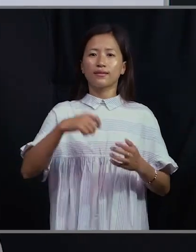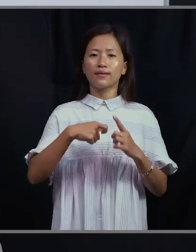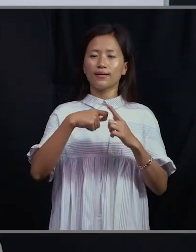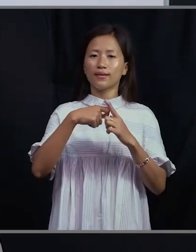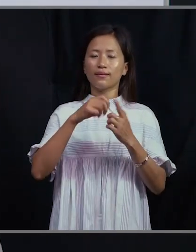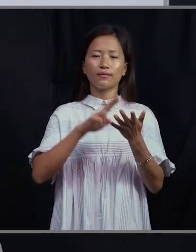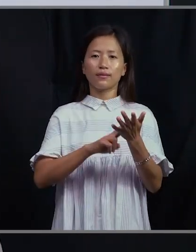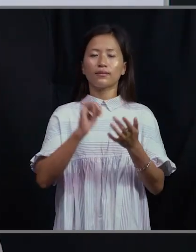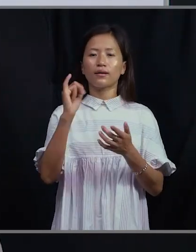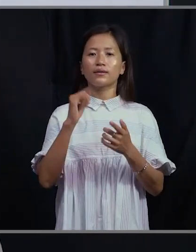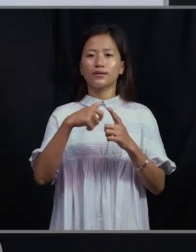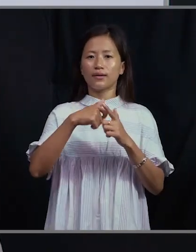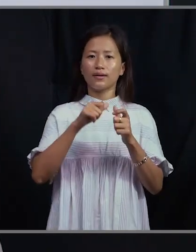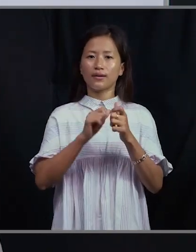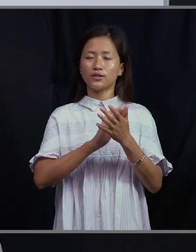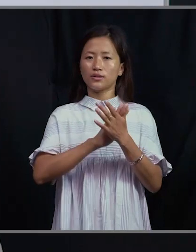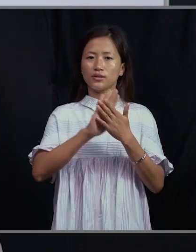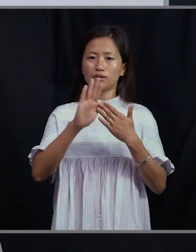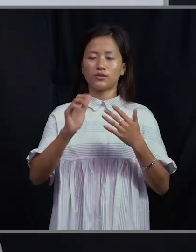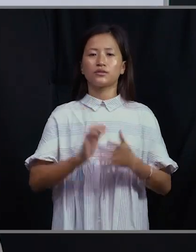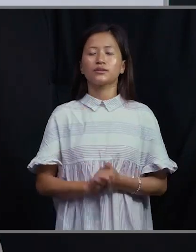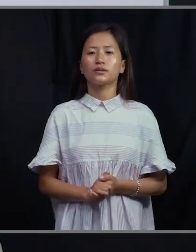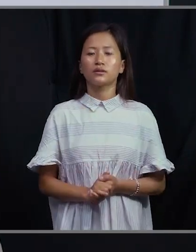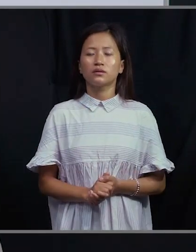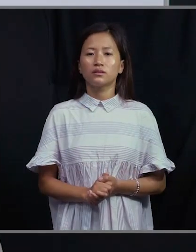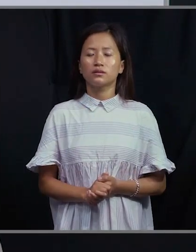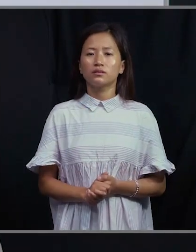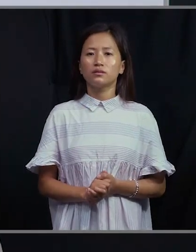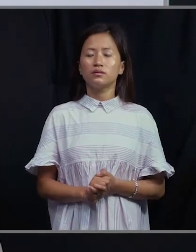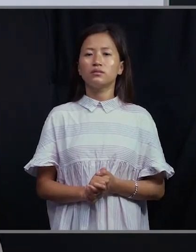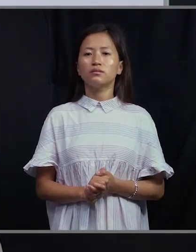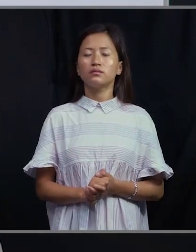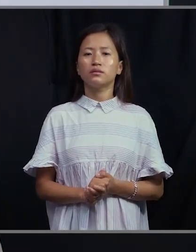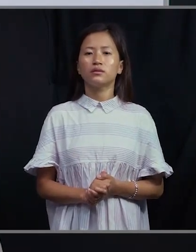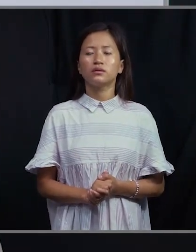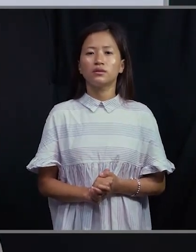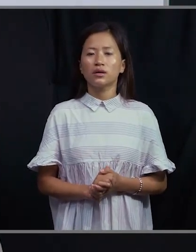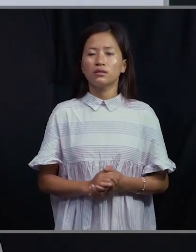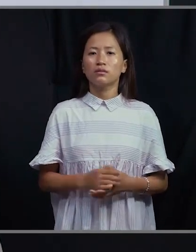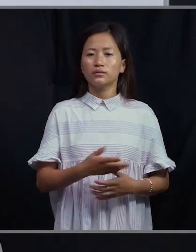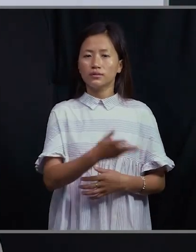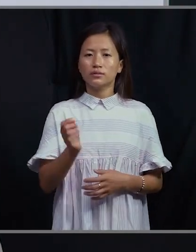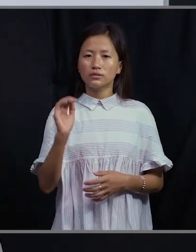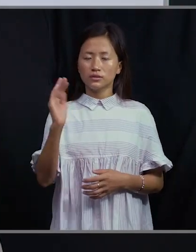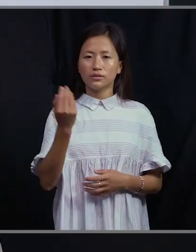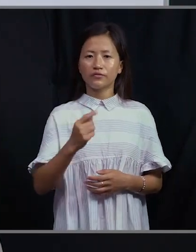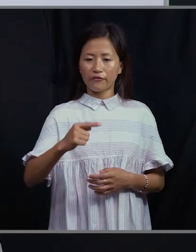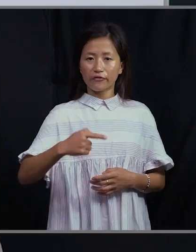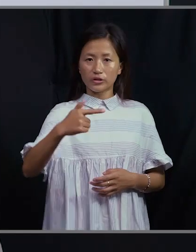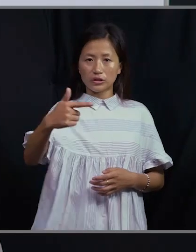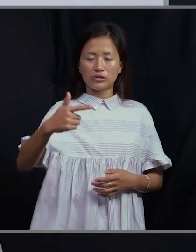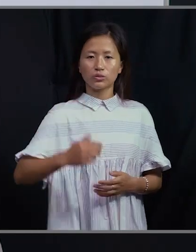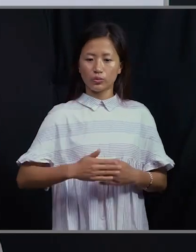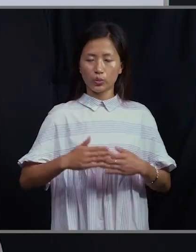Nikah. I repeat again, Nikah. Okay, so it is also called as the nikah. So there are some features which